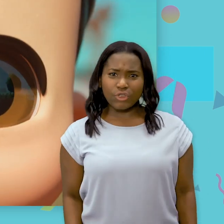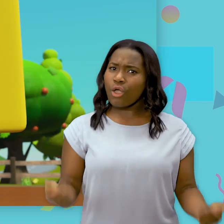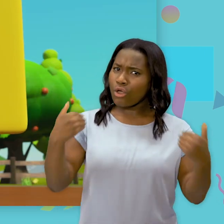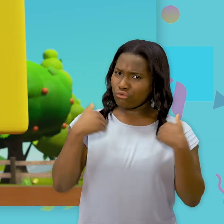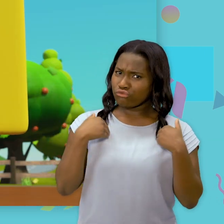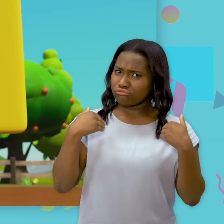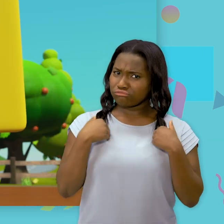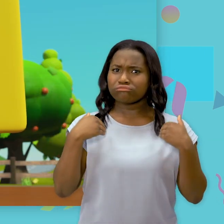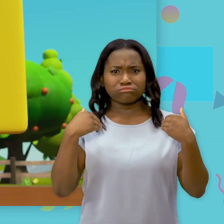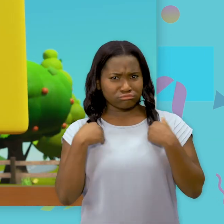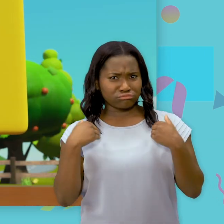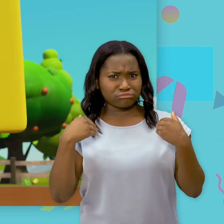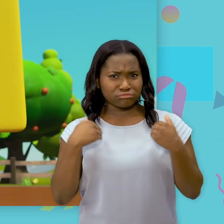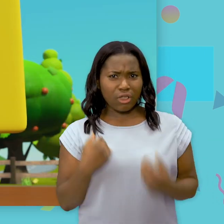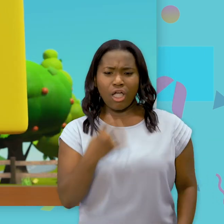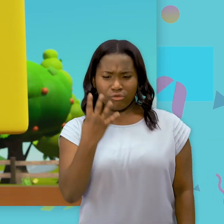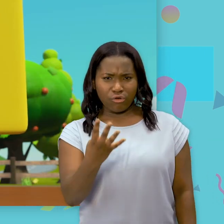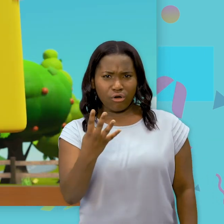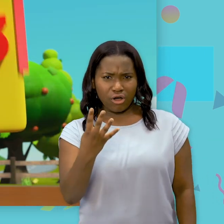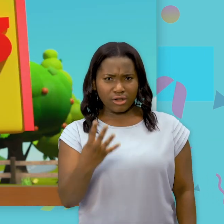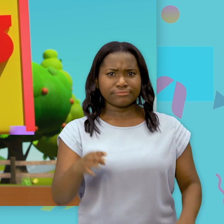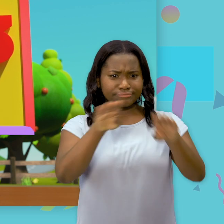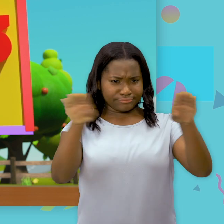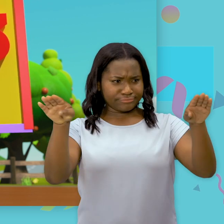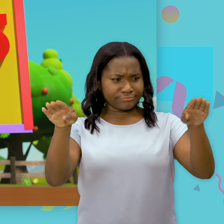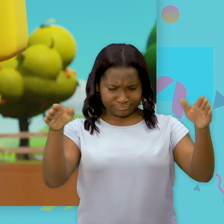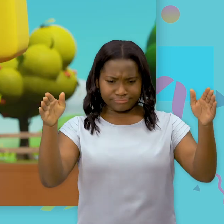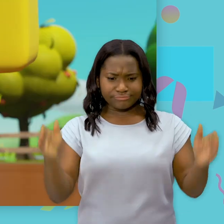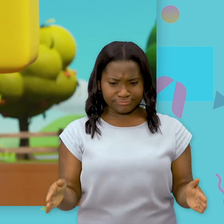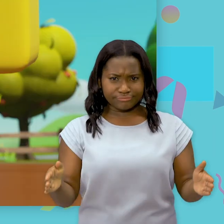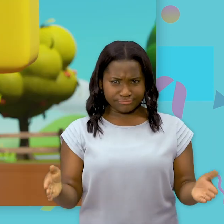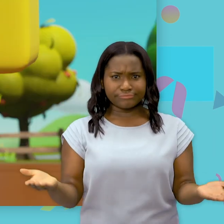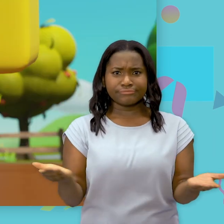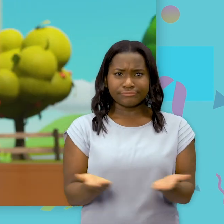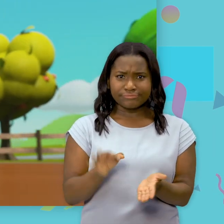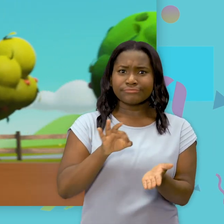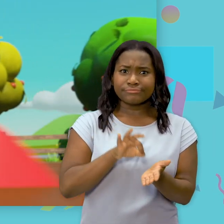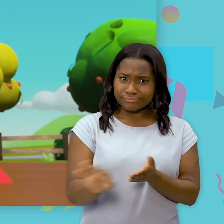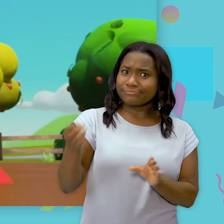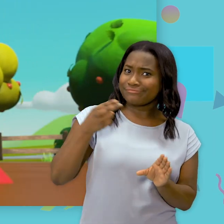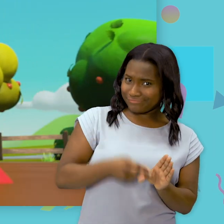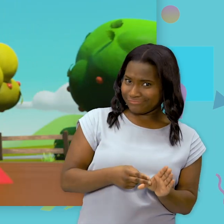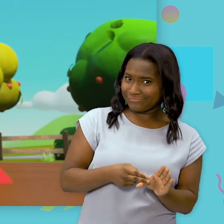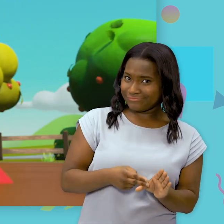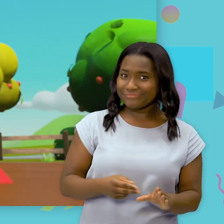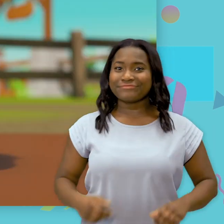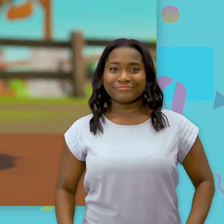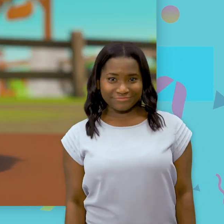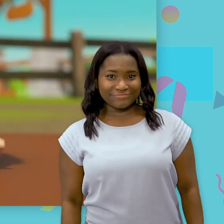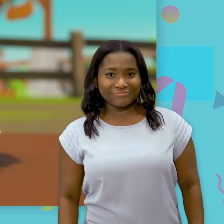You have got four straight sides Count with me